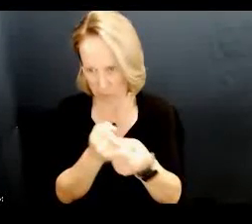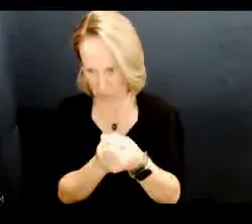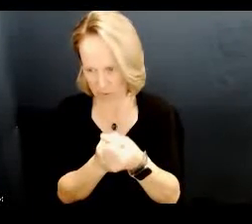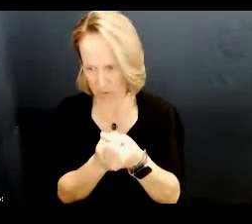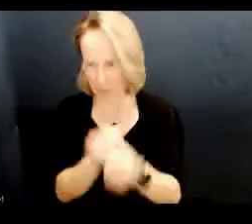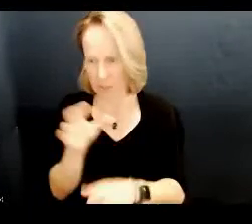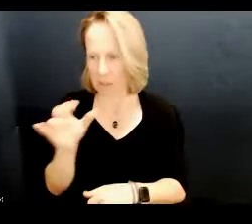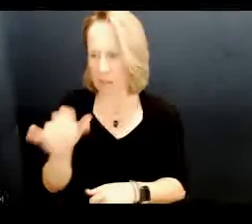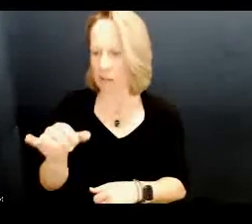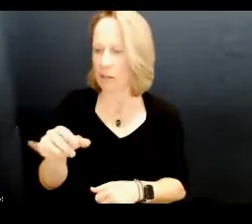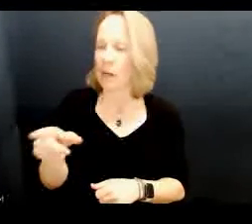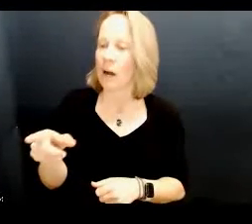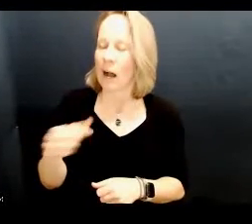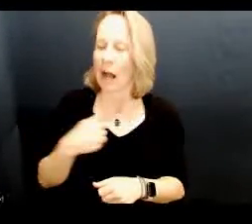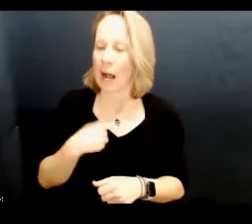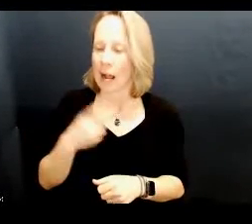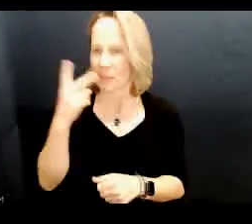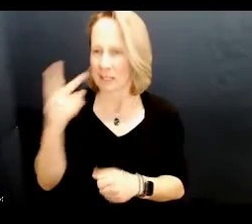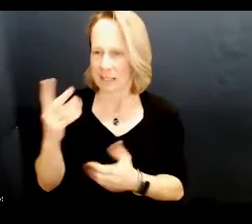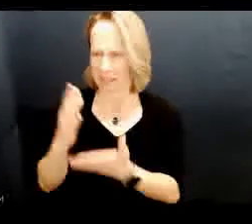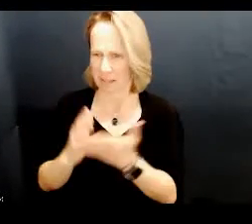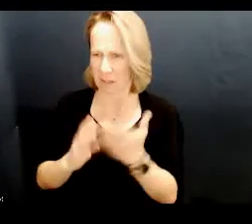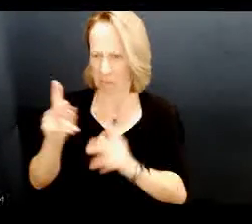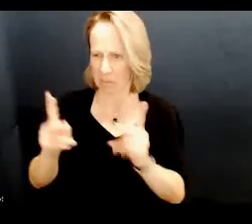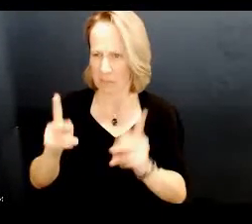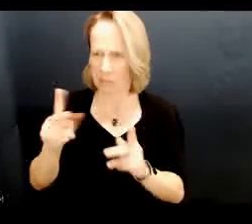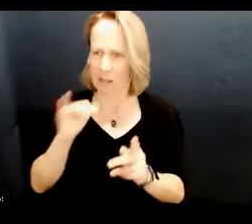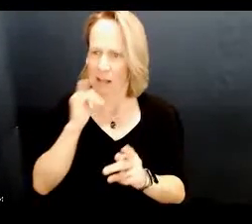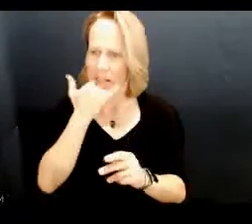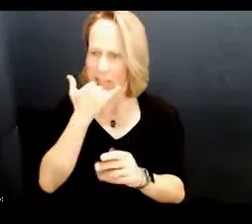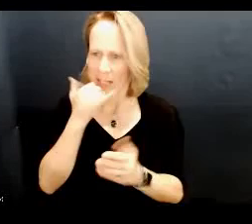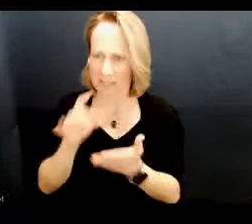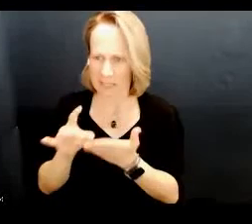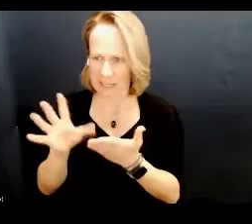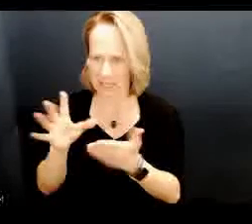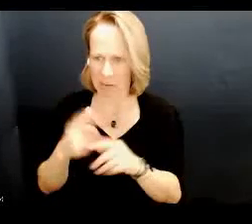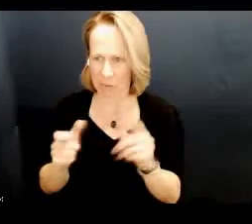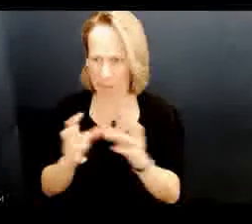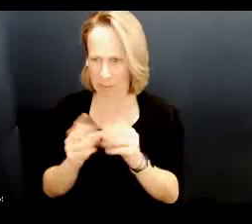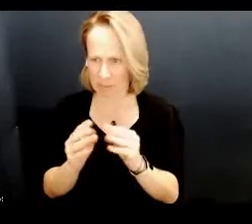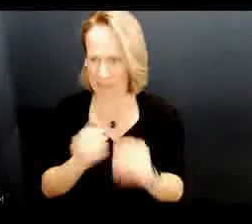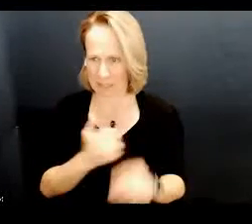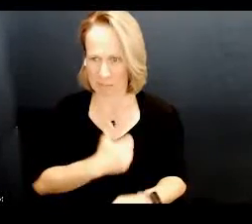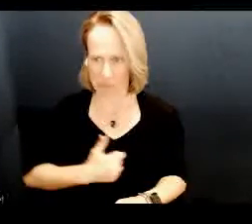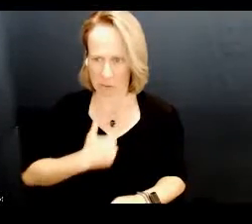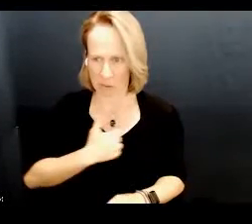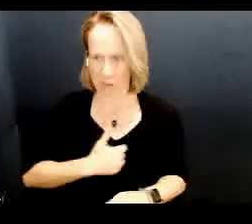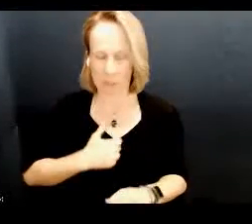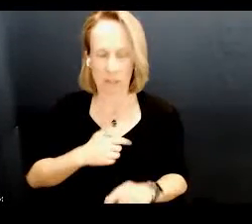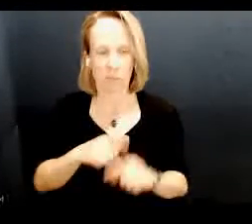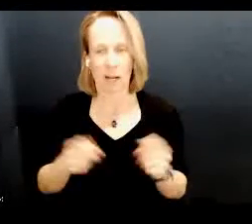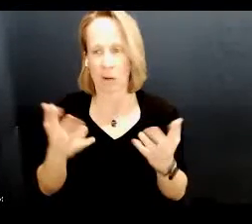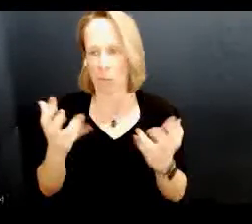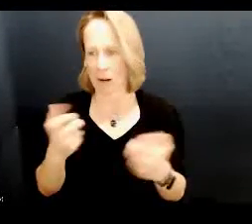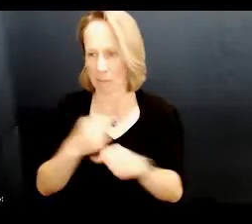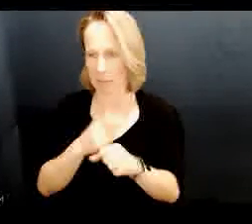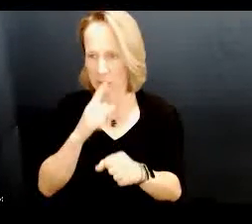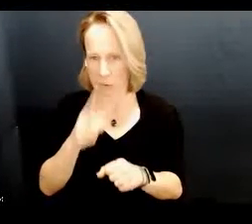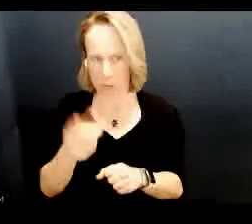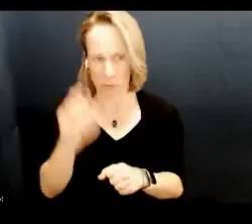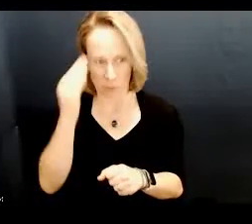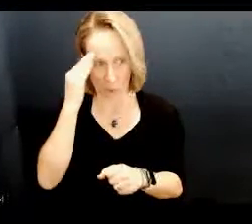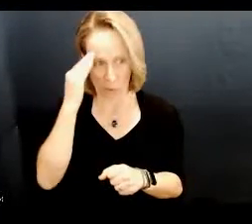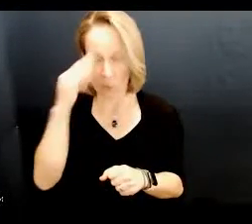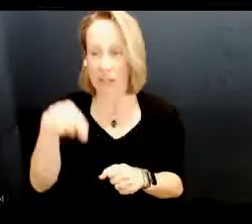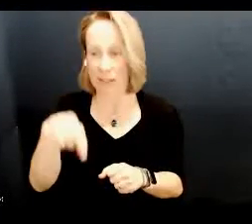of the meeting. So I'm so sorry that that's been happening to you all, but I do want to make sure you all know this webinar is being